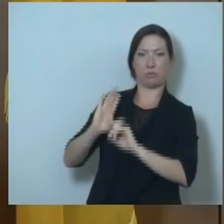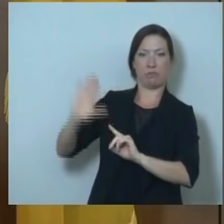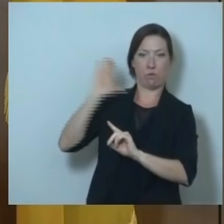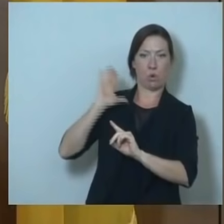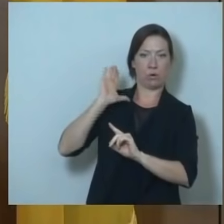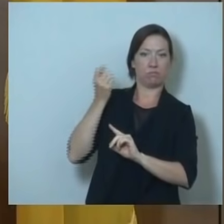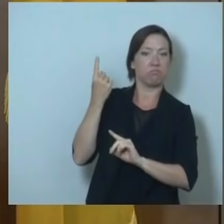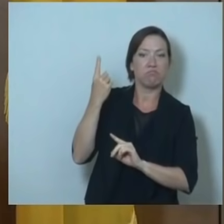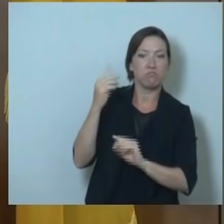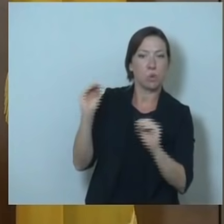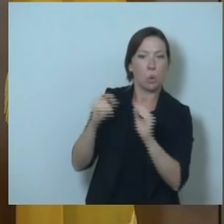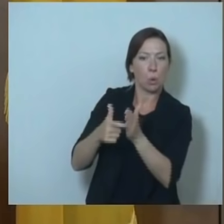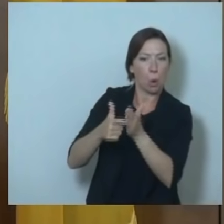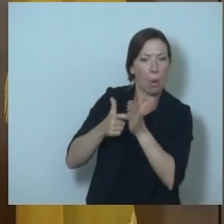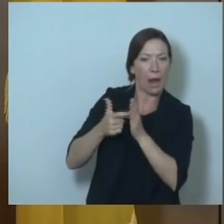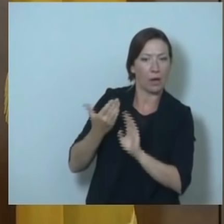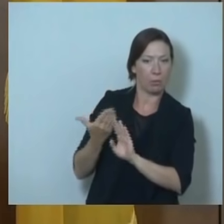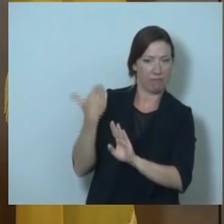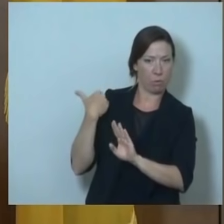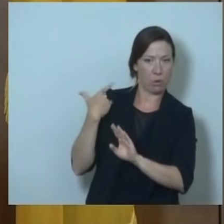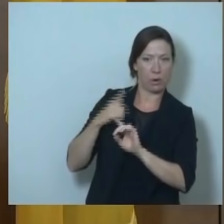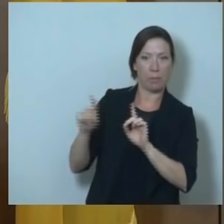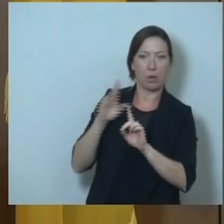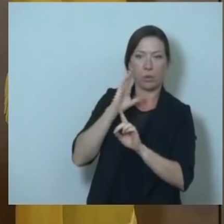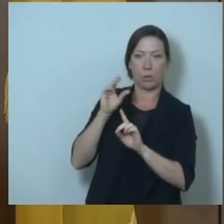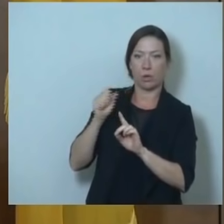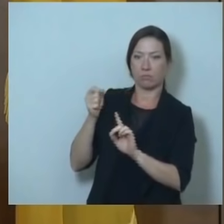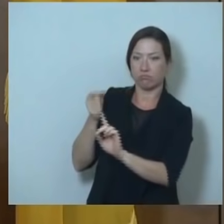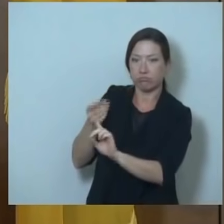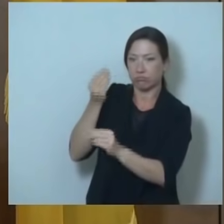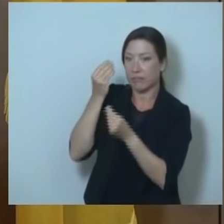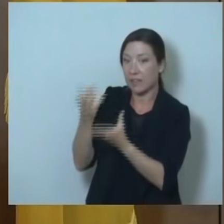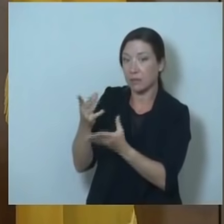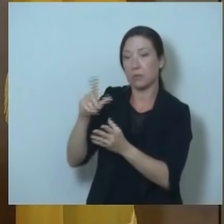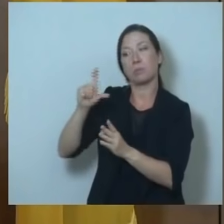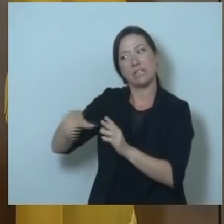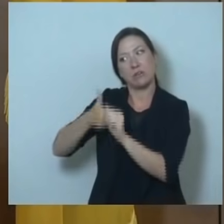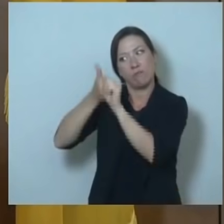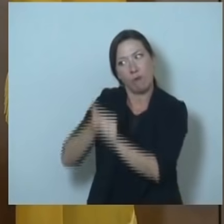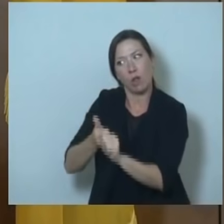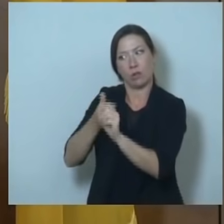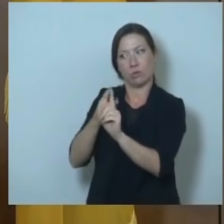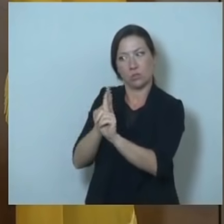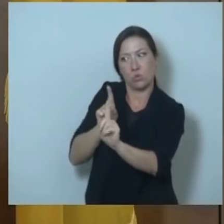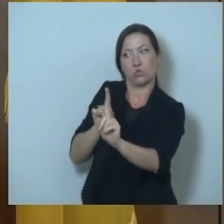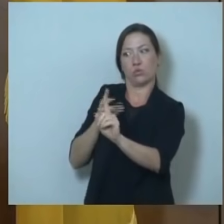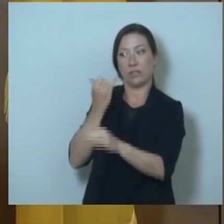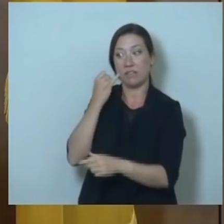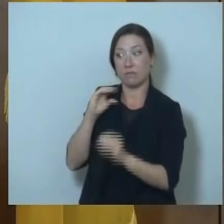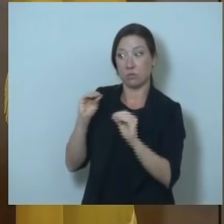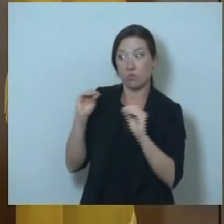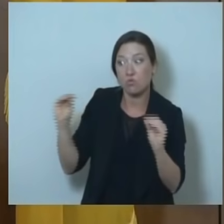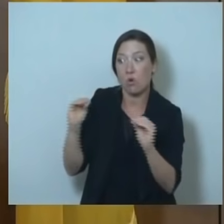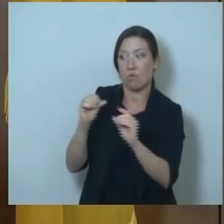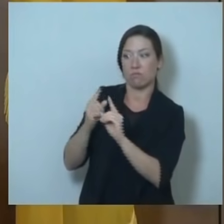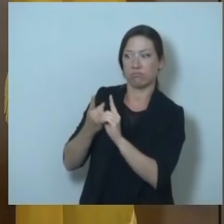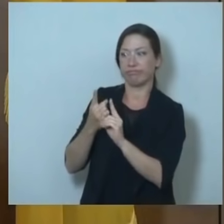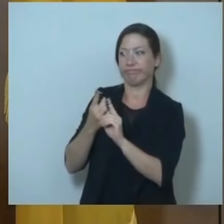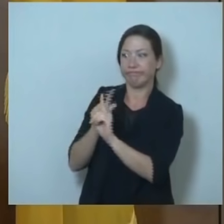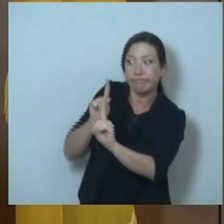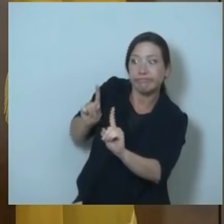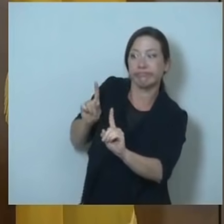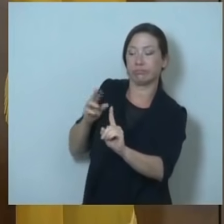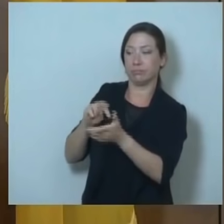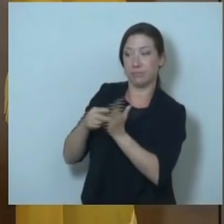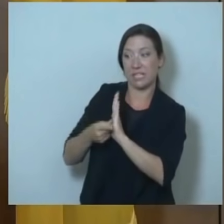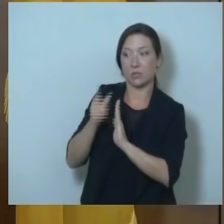messaging that you need to adhere to the social distancing requirements, or you're going to have an outbreak. And if you have an outbreak, then you'll have to shut